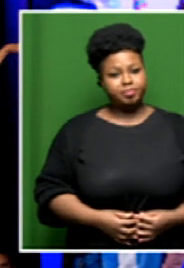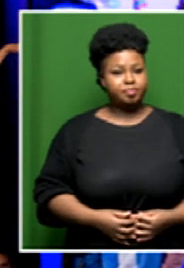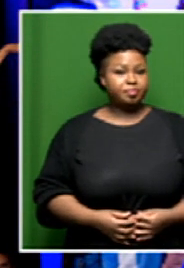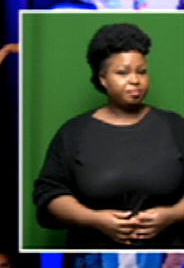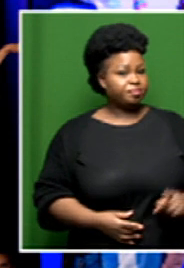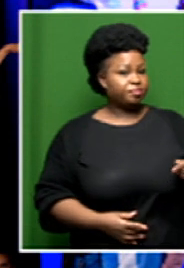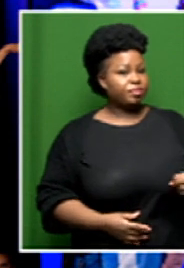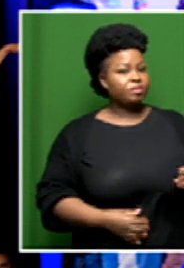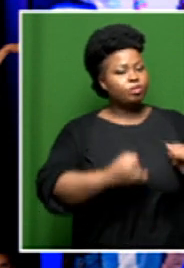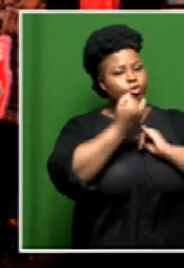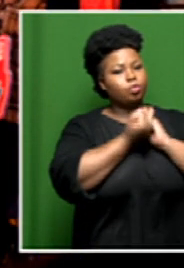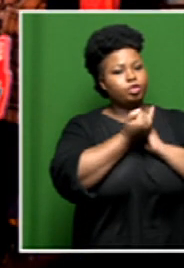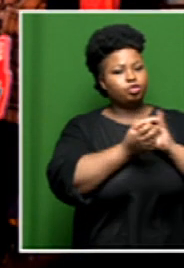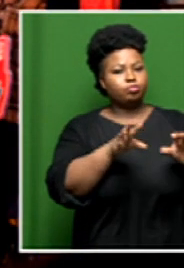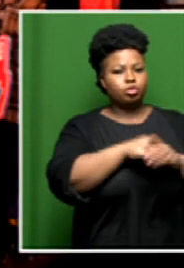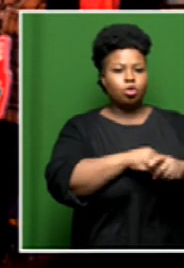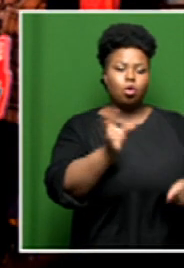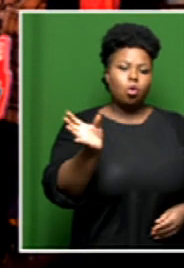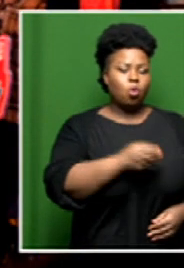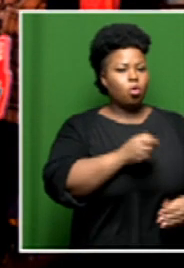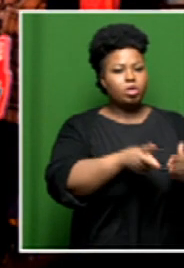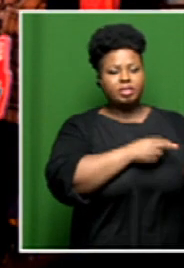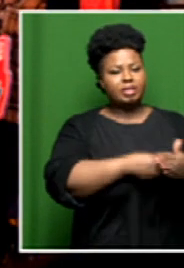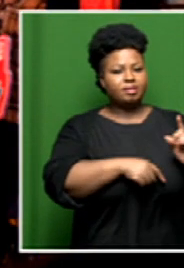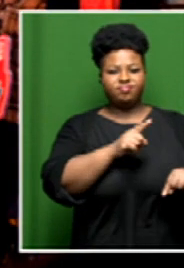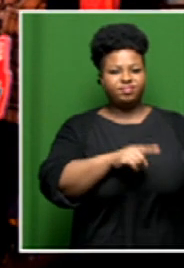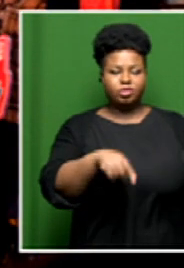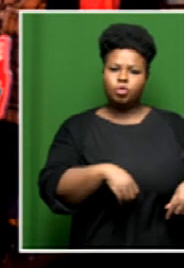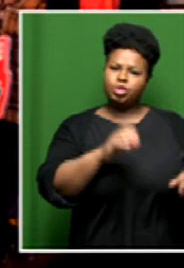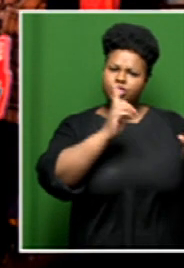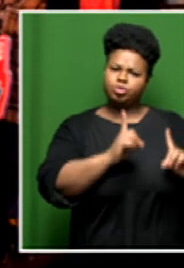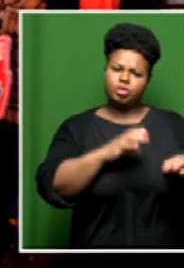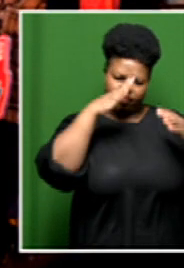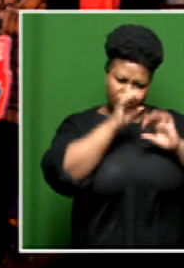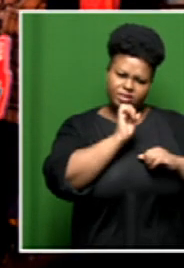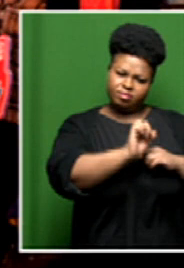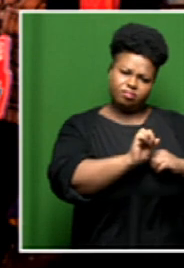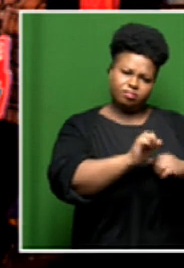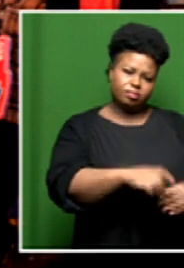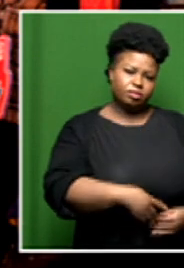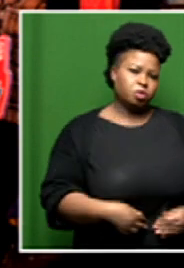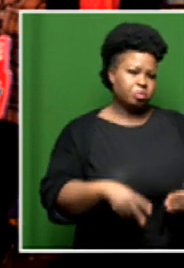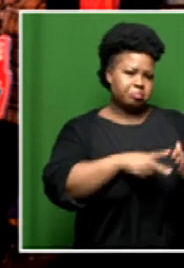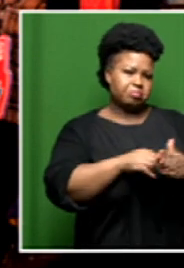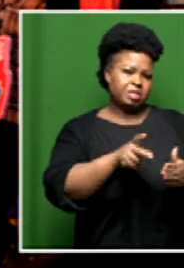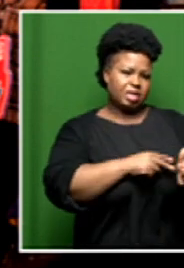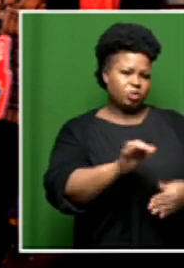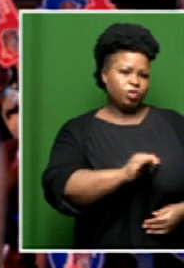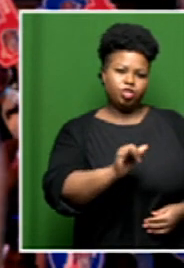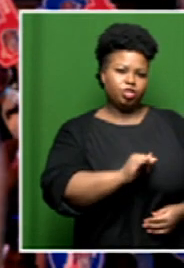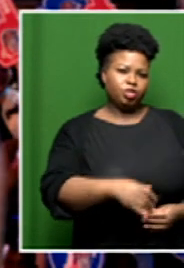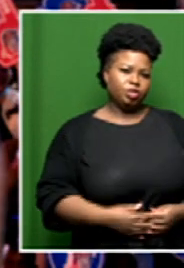Well, this competition incorporates all dance styles, and you specialize in working. How would you describe that style of